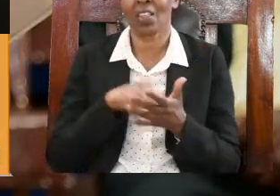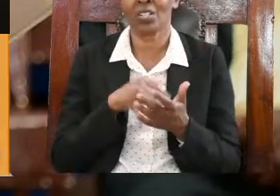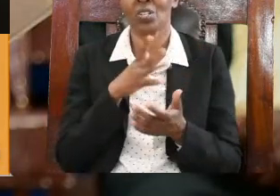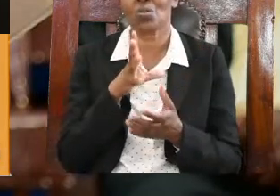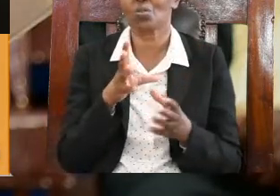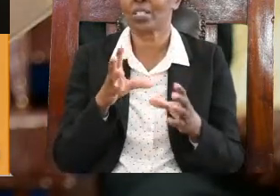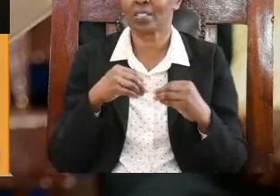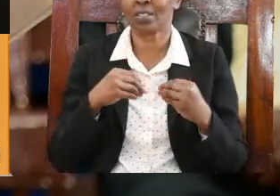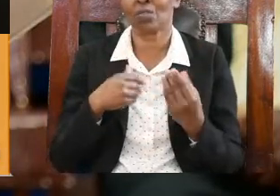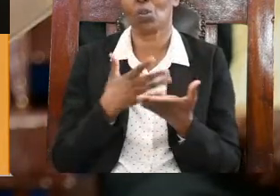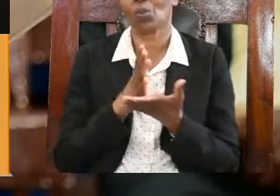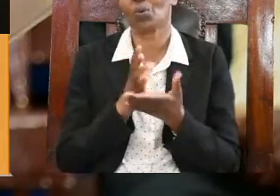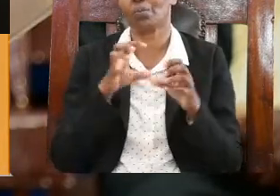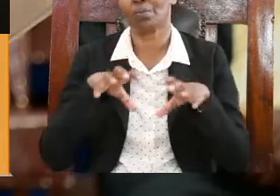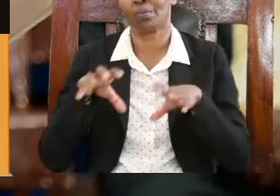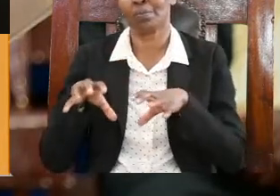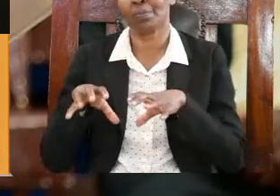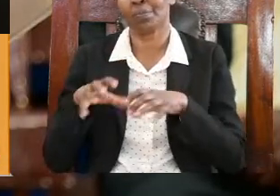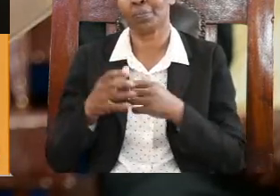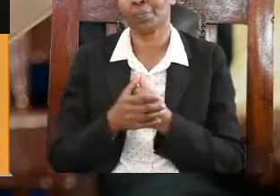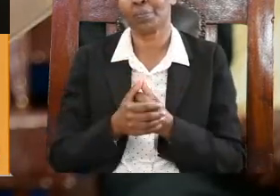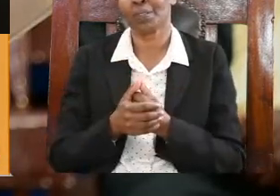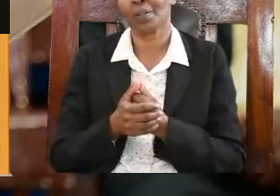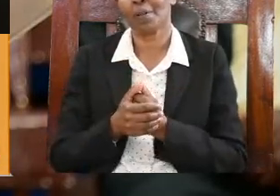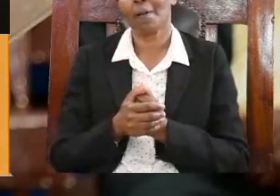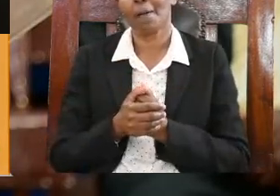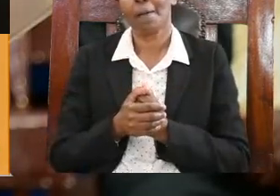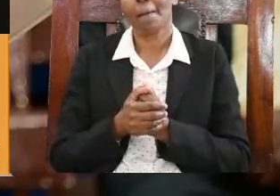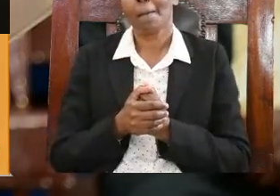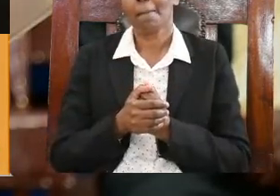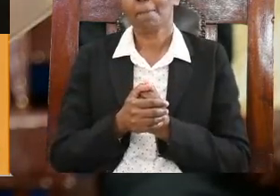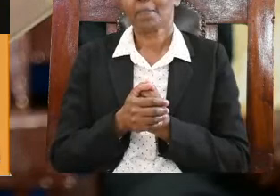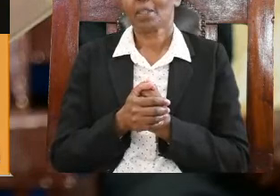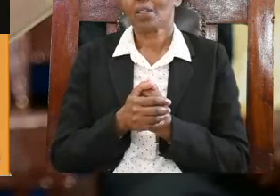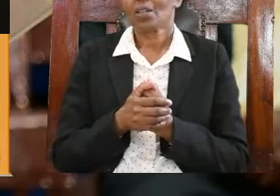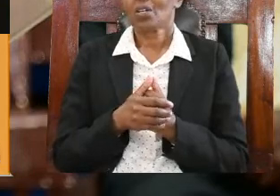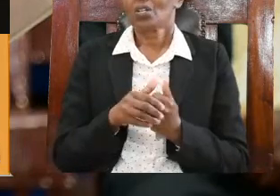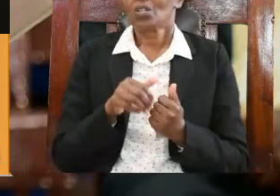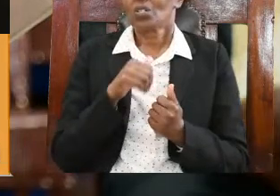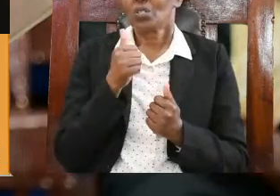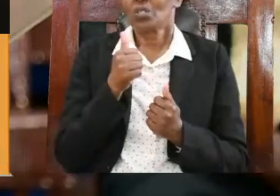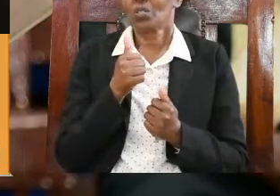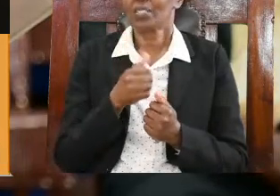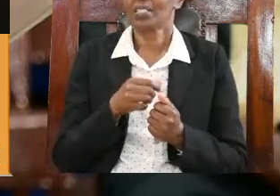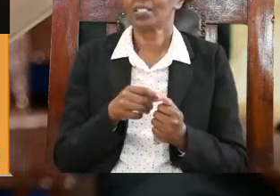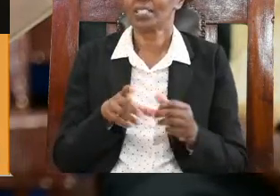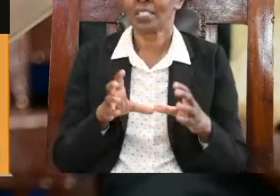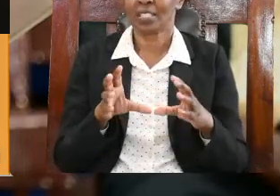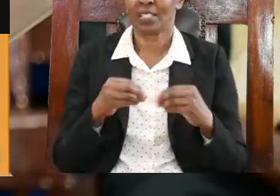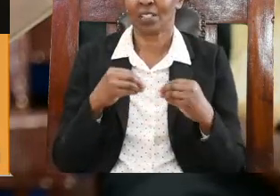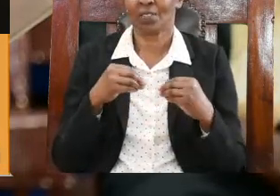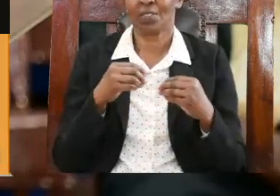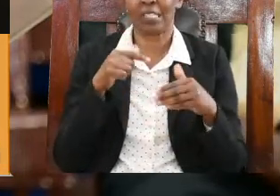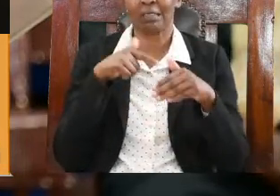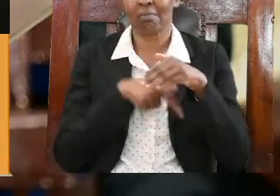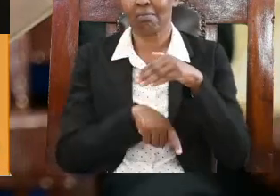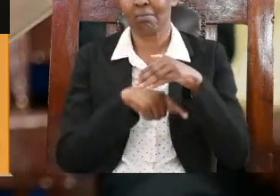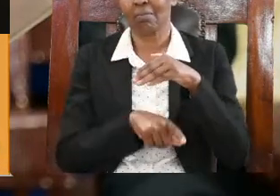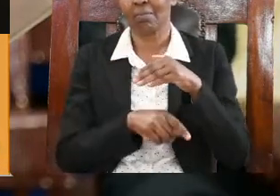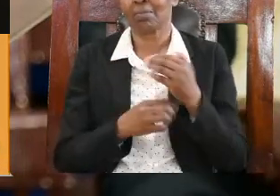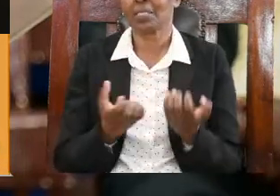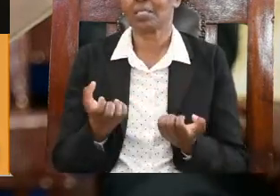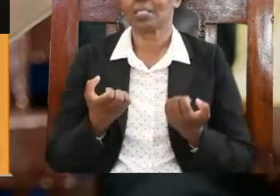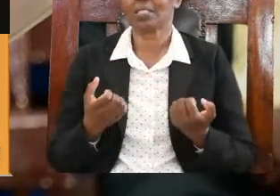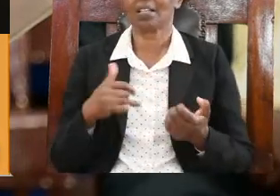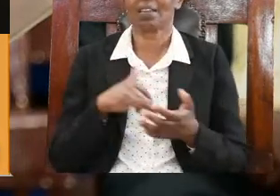persecution. And of course, you fail to meet the deepest need that comes